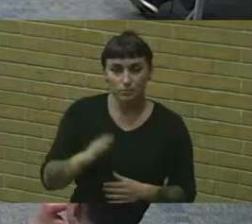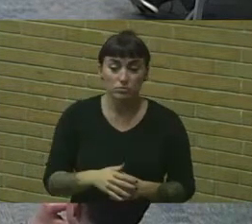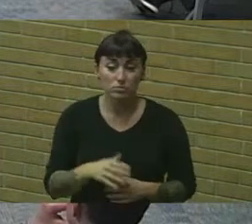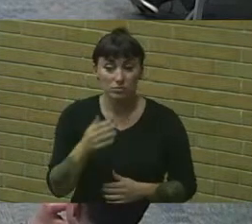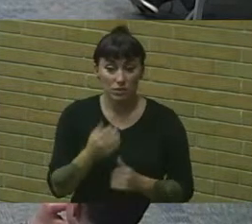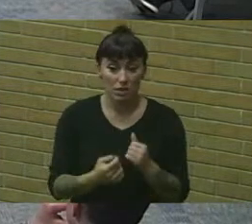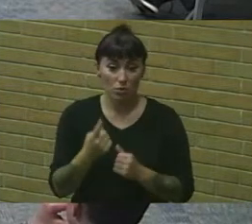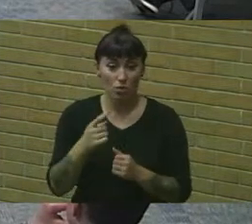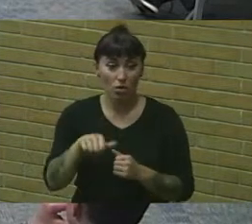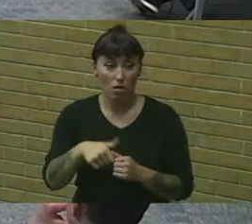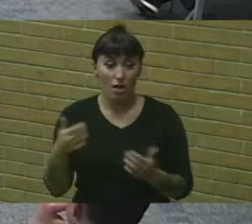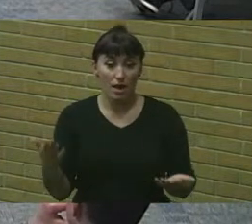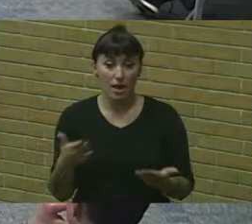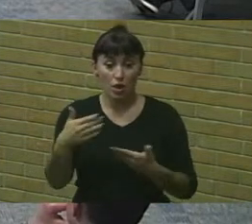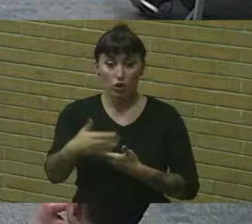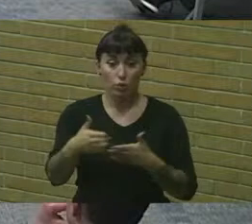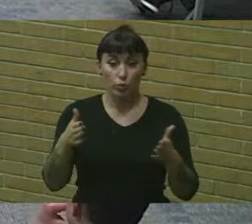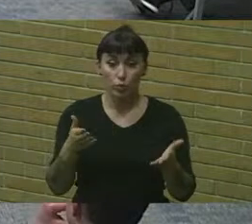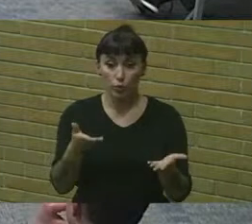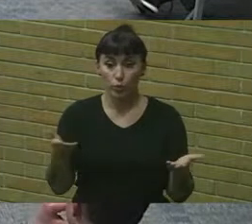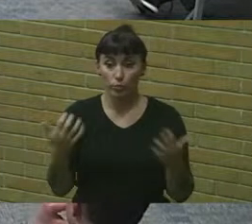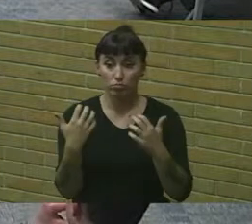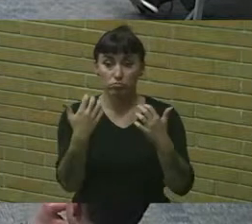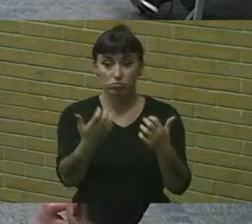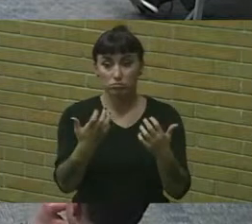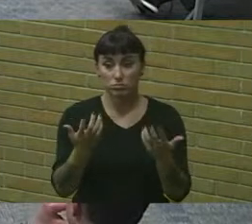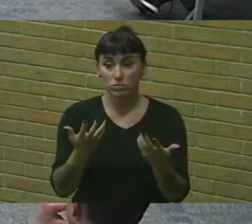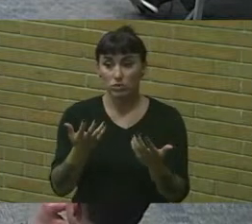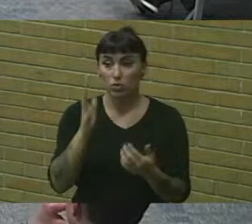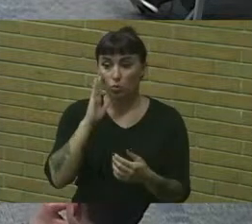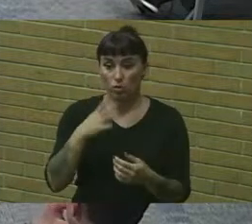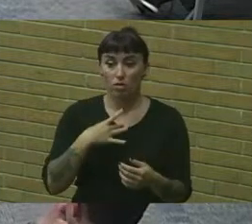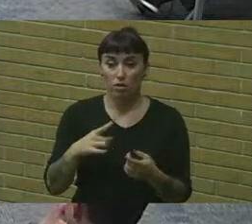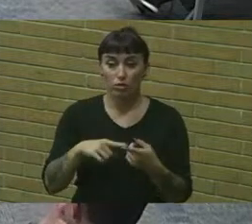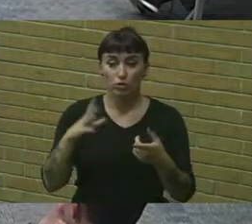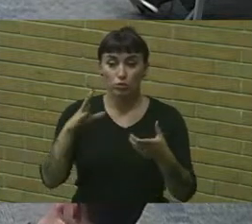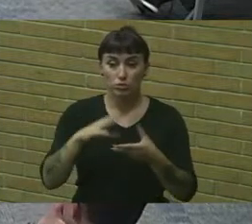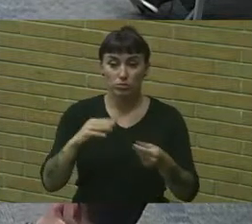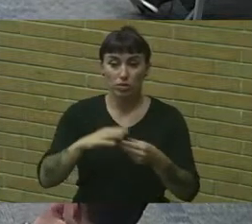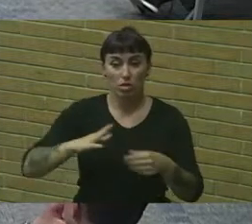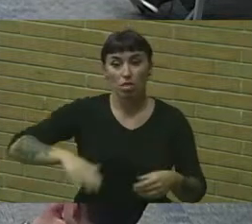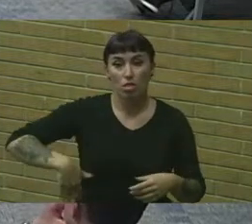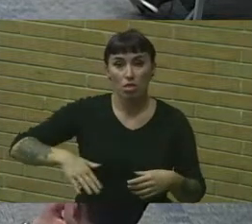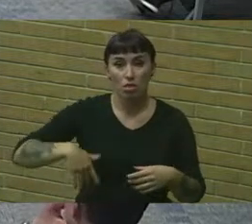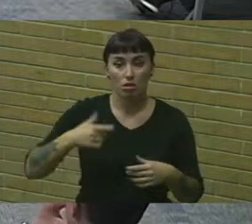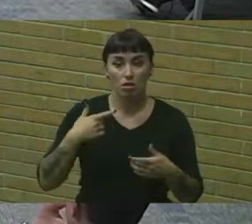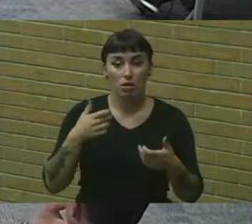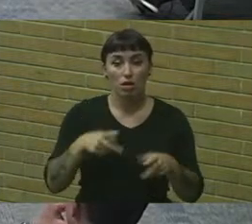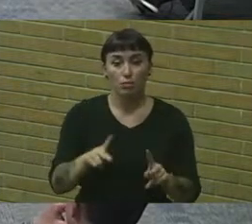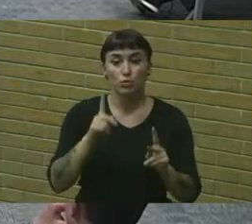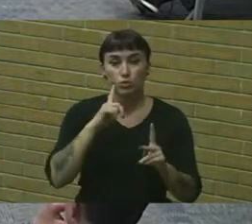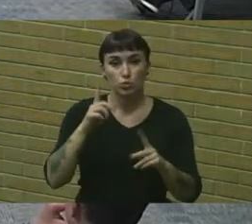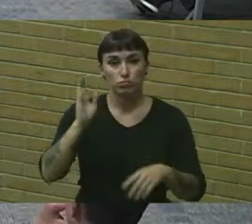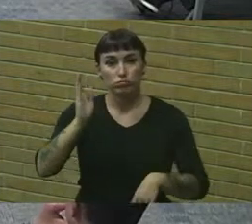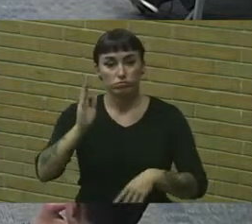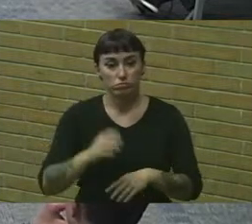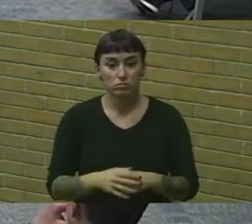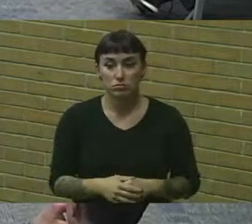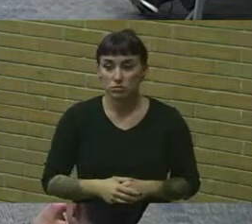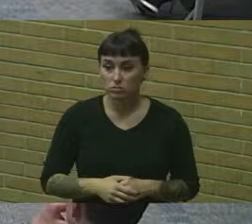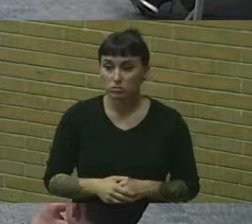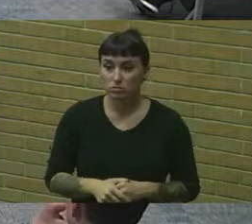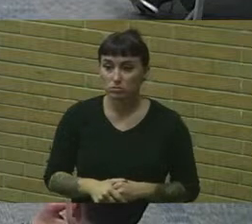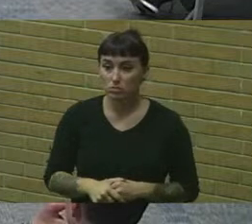Is there anyone else here in the room that would like to speak that has not yet had a chance to speak?